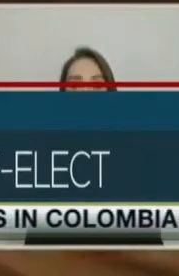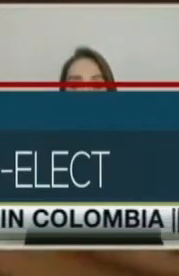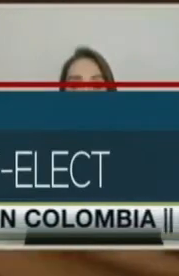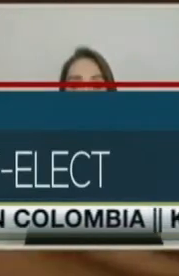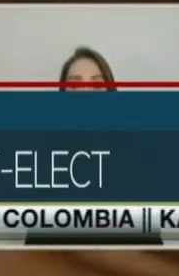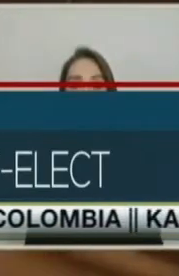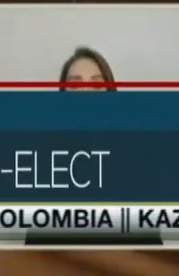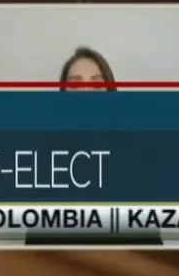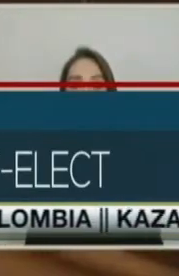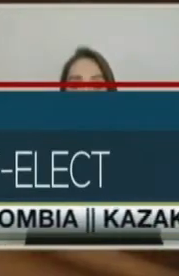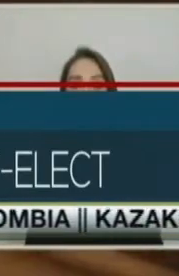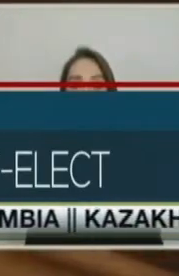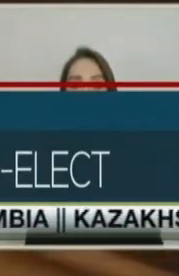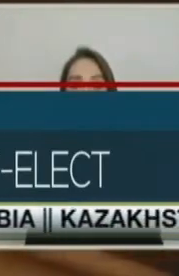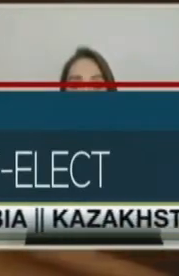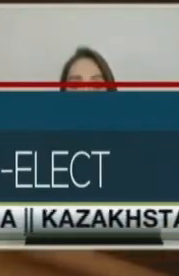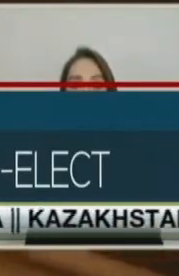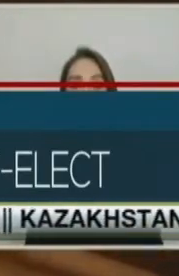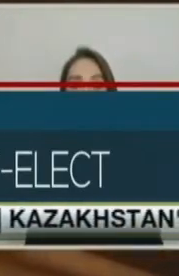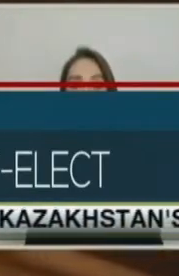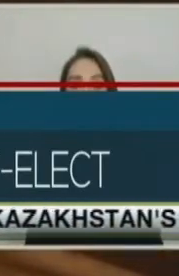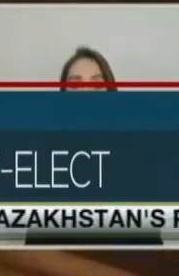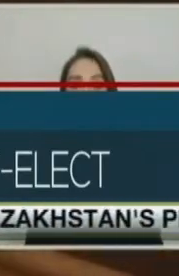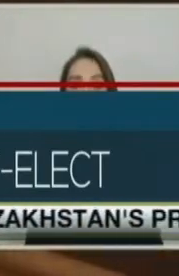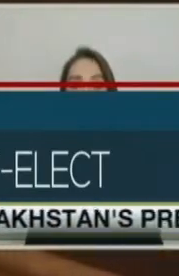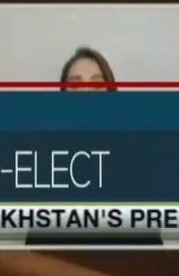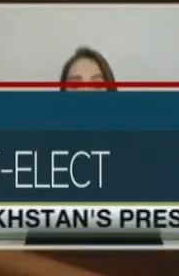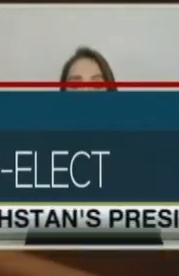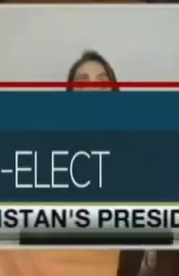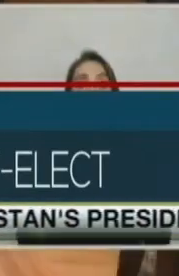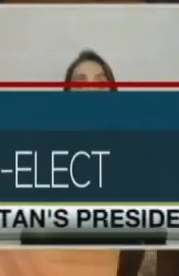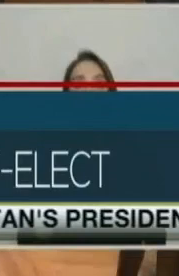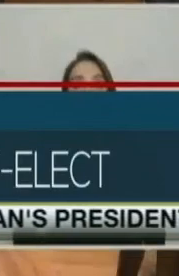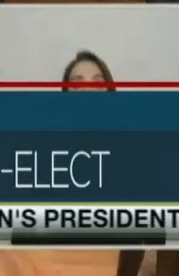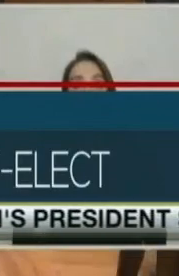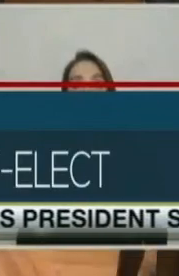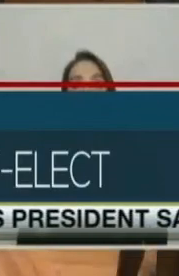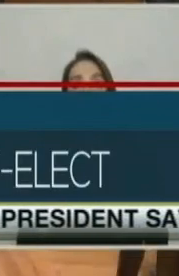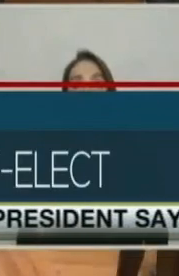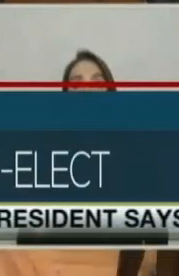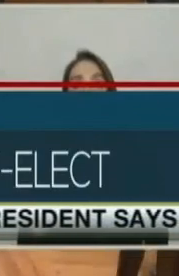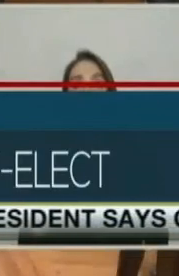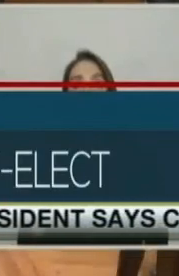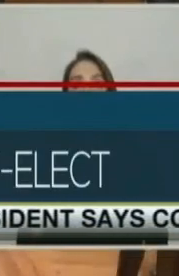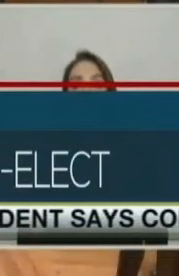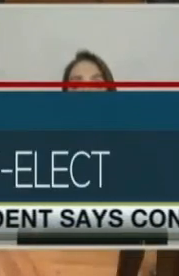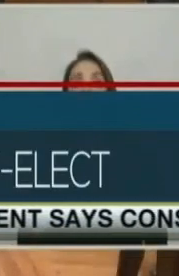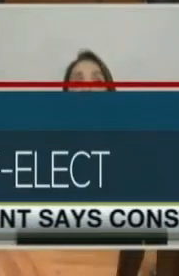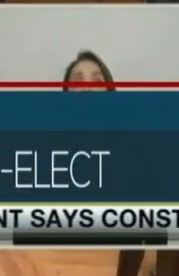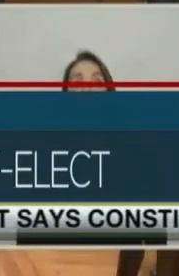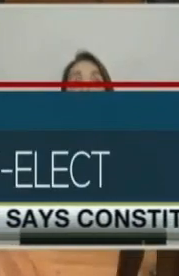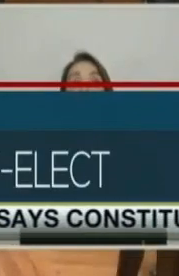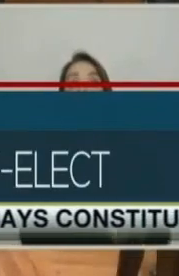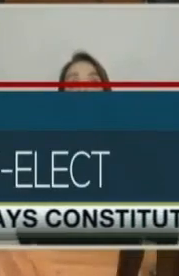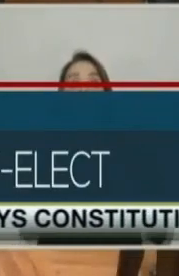conference during which he stressed the importance of passing the pardon bill for the political prisoners detained in the major anti-government unrest of